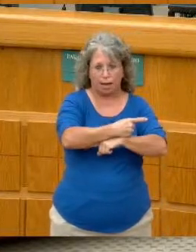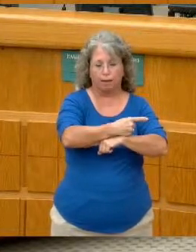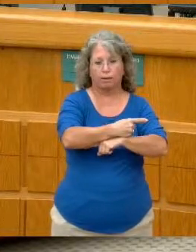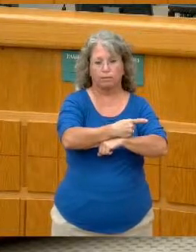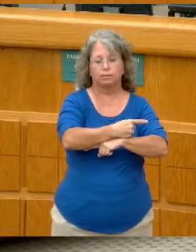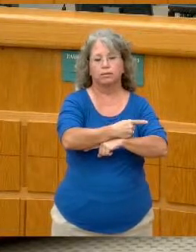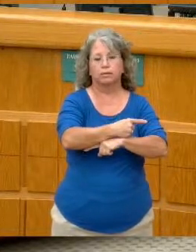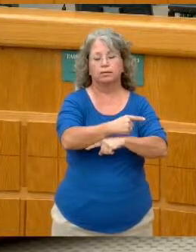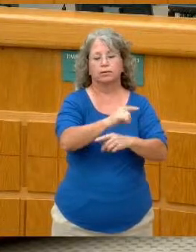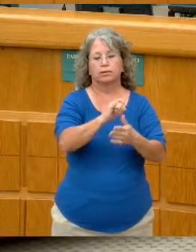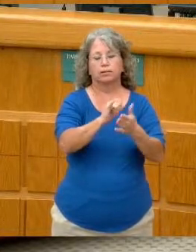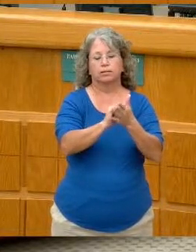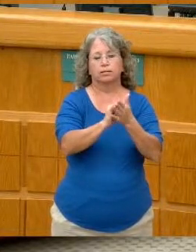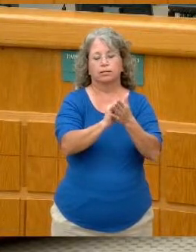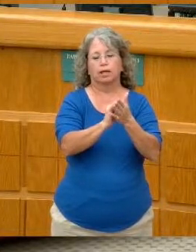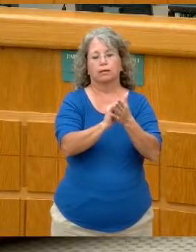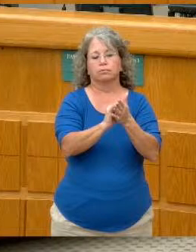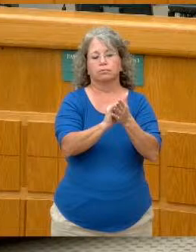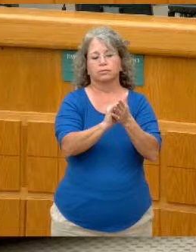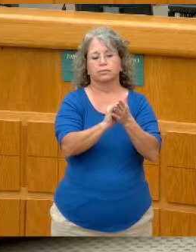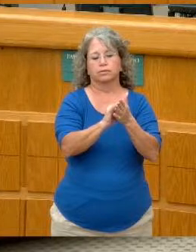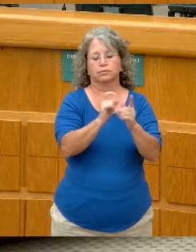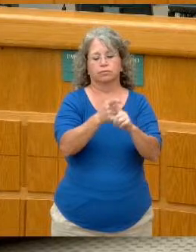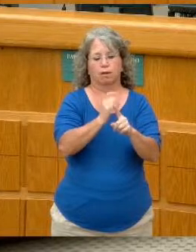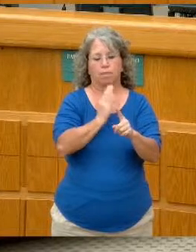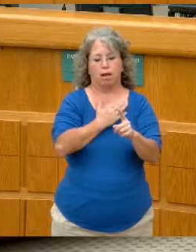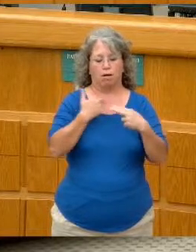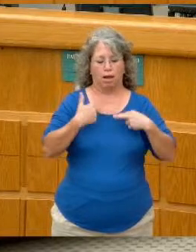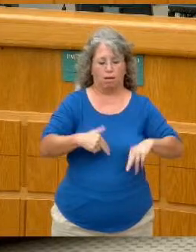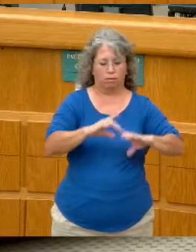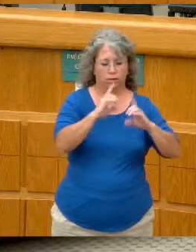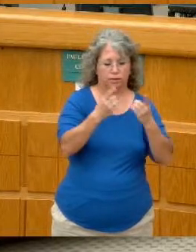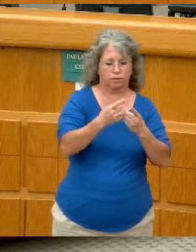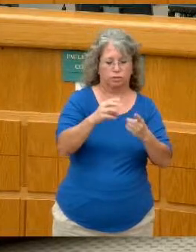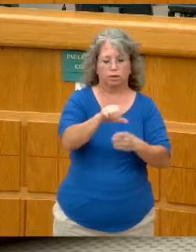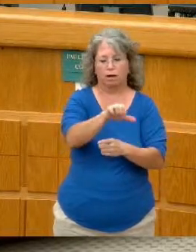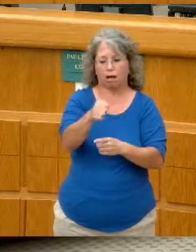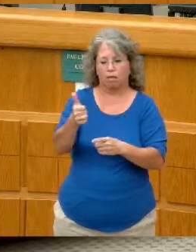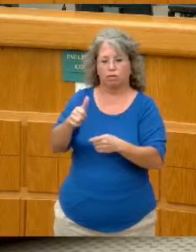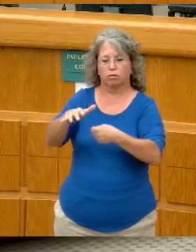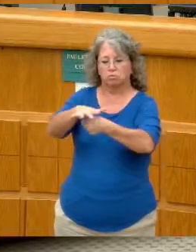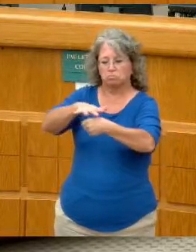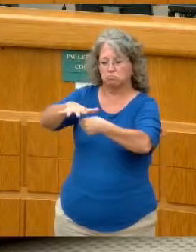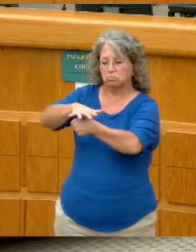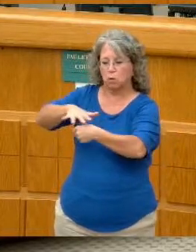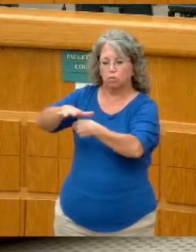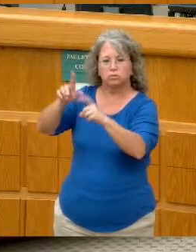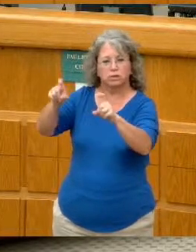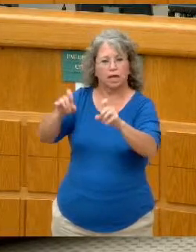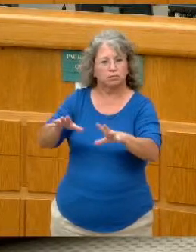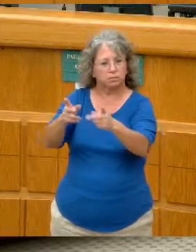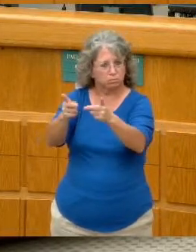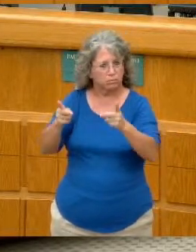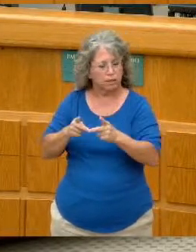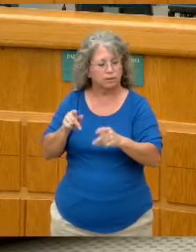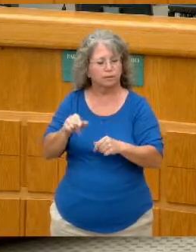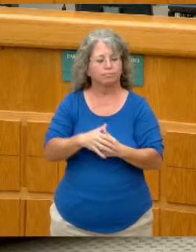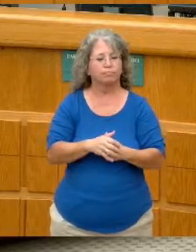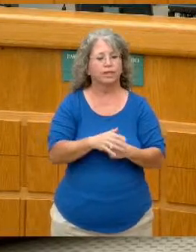health district and other local testing entities. And then the yellow is the